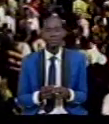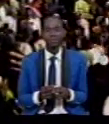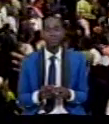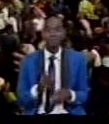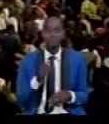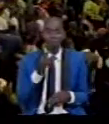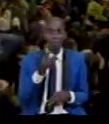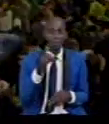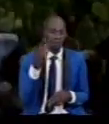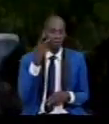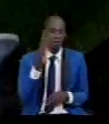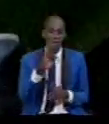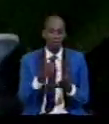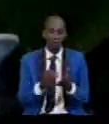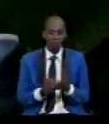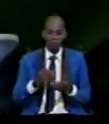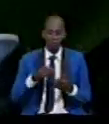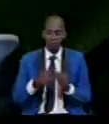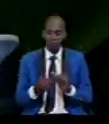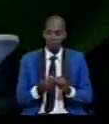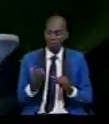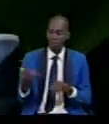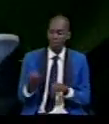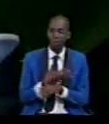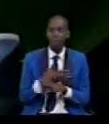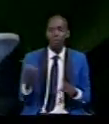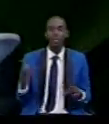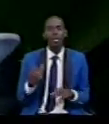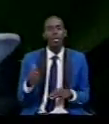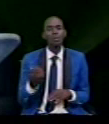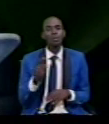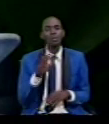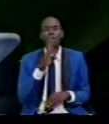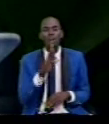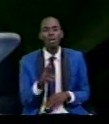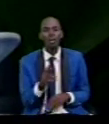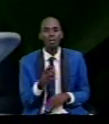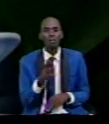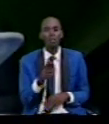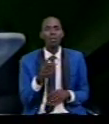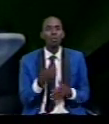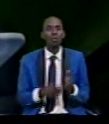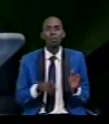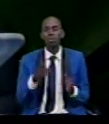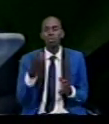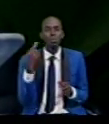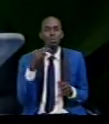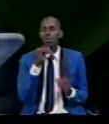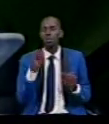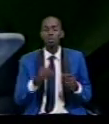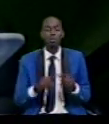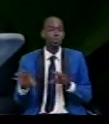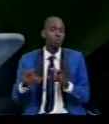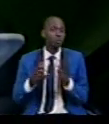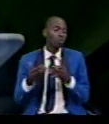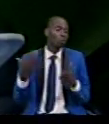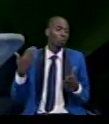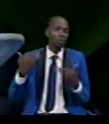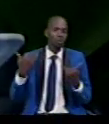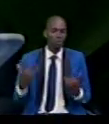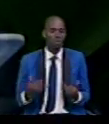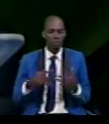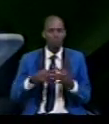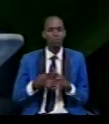your problem gone. Wherever you are, whatsoever you are not able to do before, start doing it now. And as